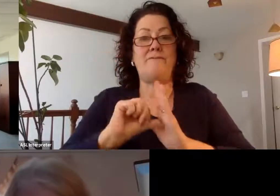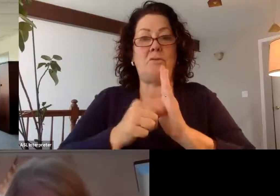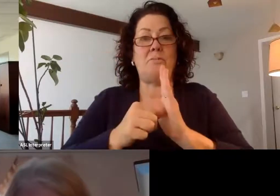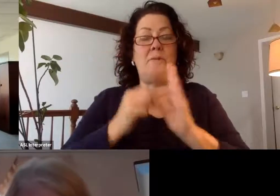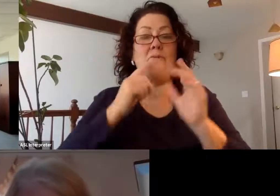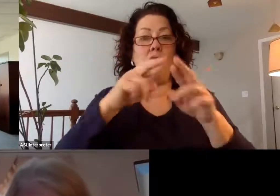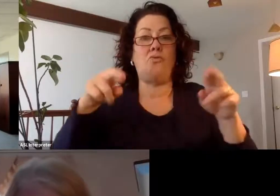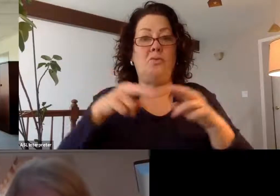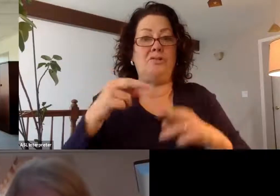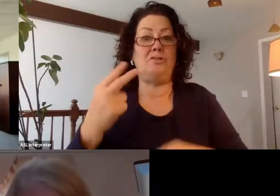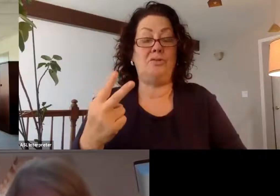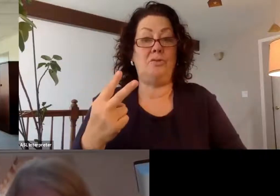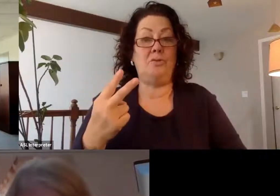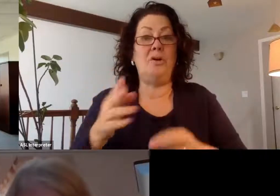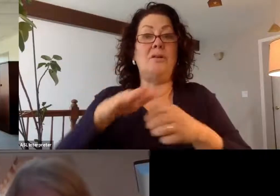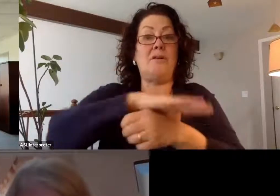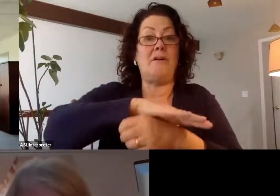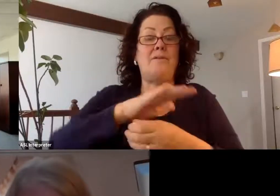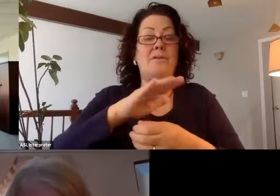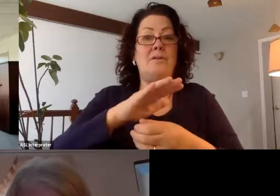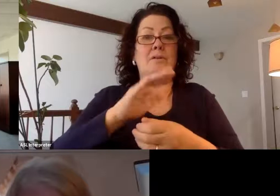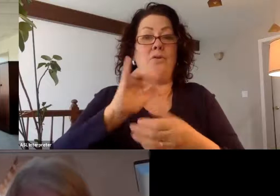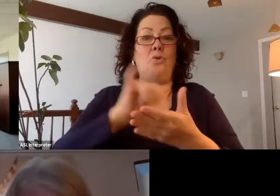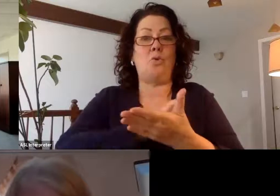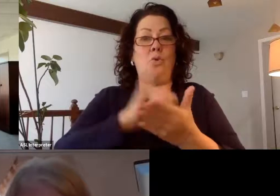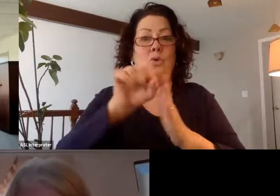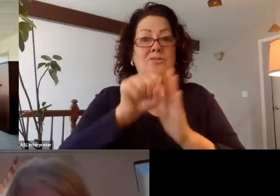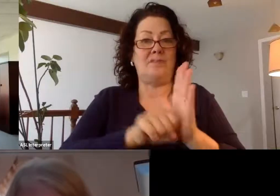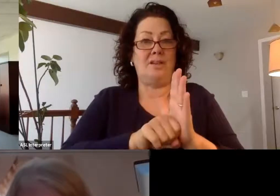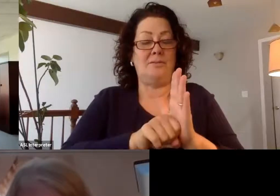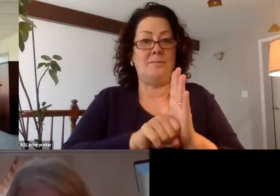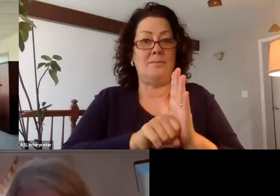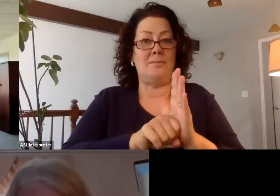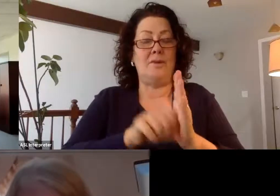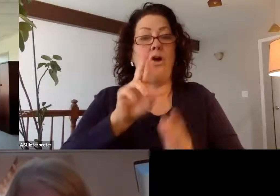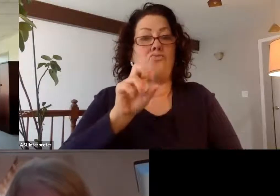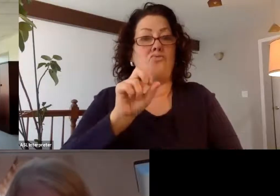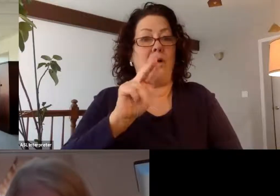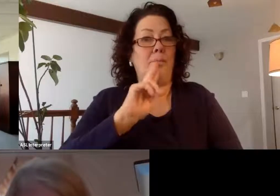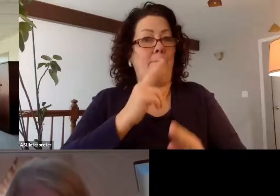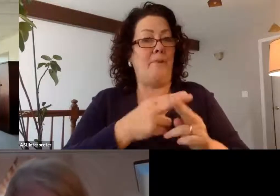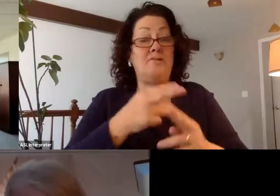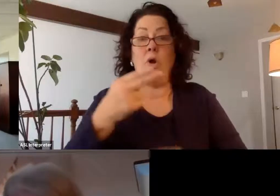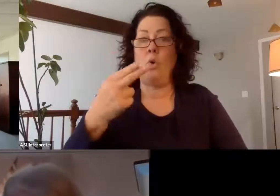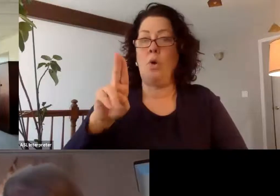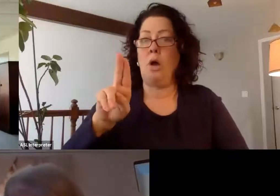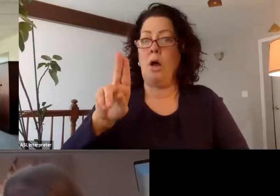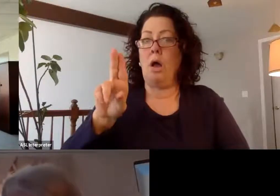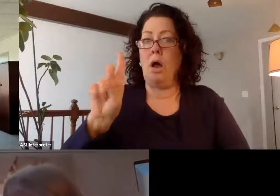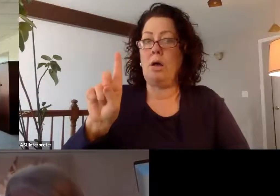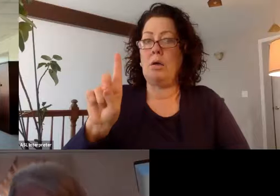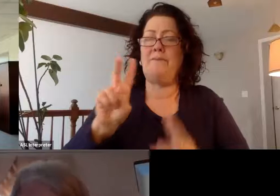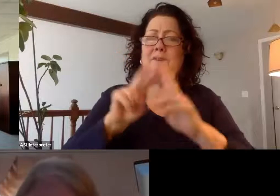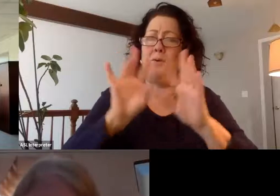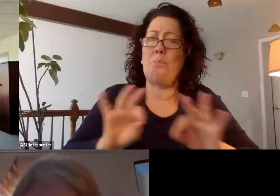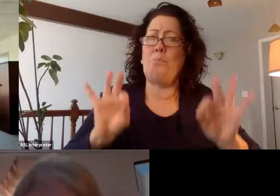which covers New York State. And you know, as Ron mentioned, and as you've heard, HUD is an incredibly important partner